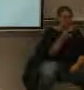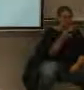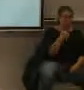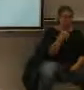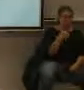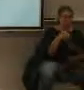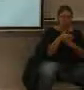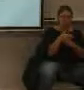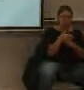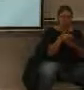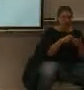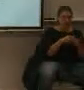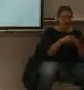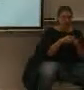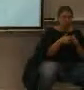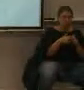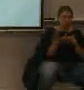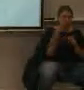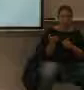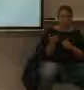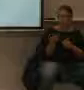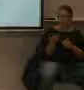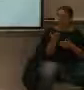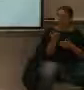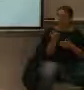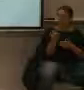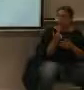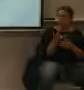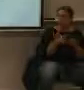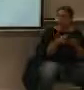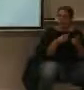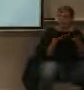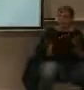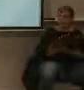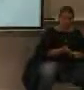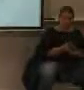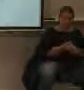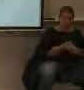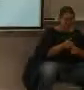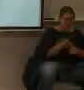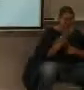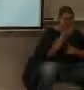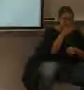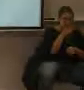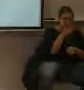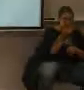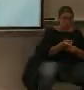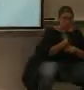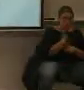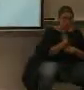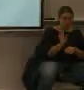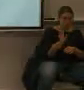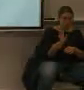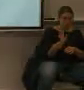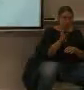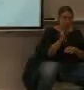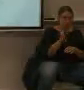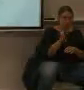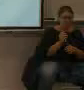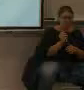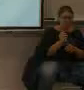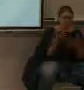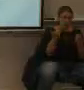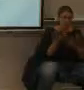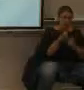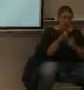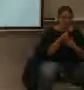logging issues and they log right down to the edge of the stream, as they used to, and a tremendous